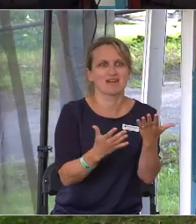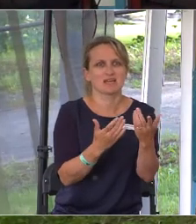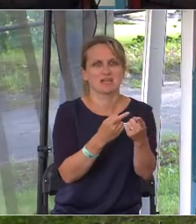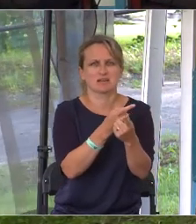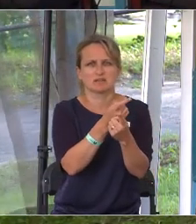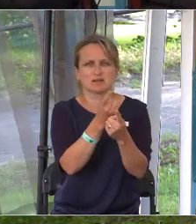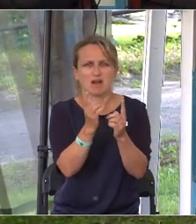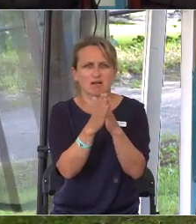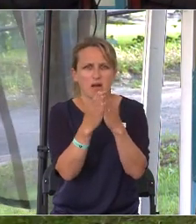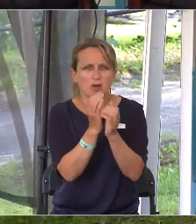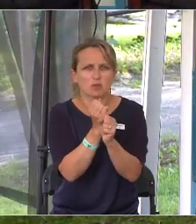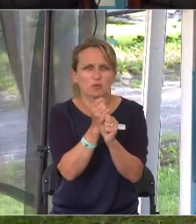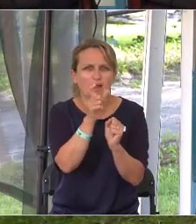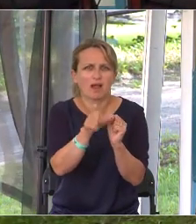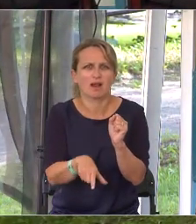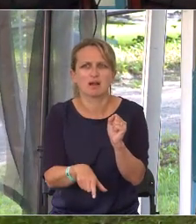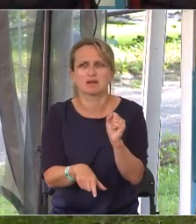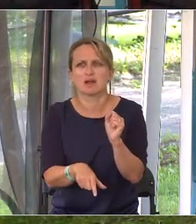those types of